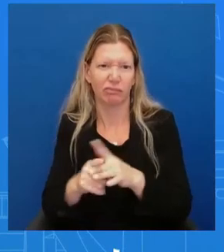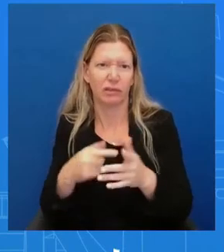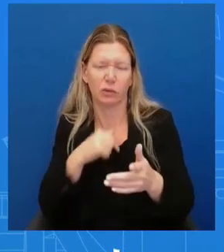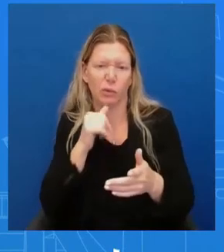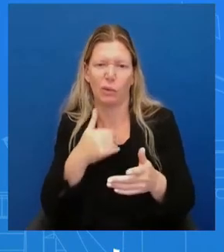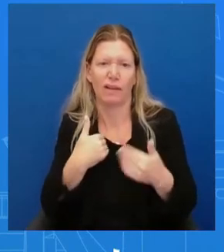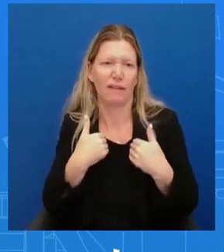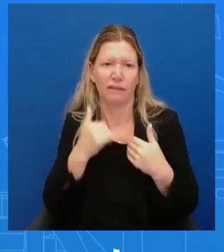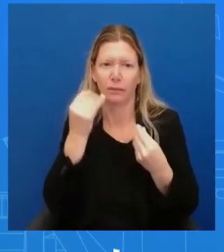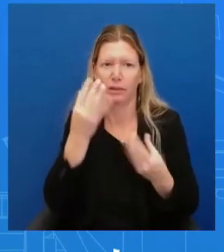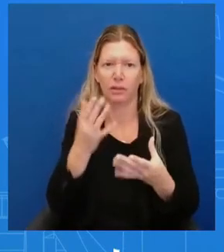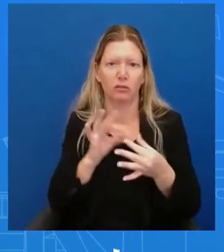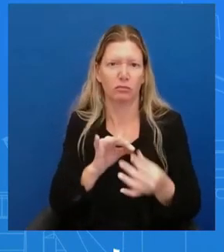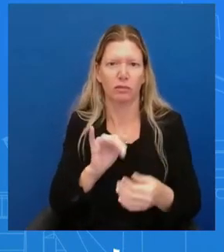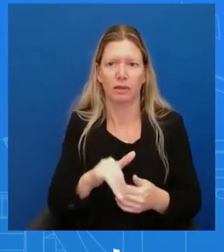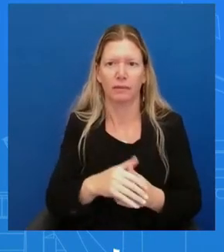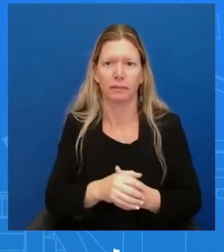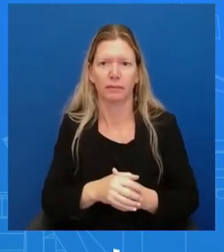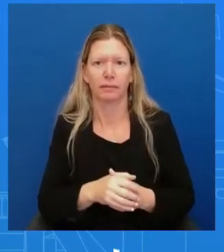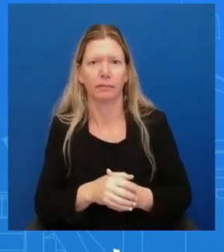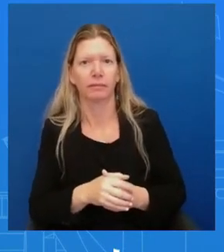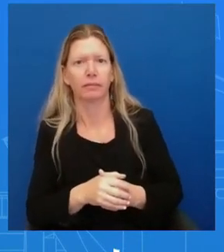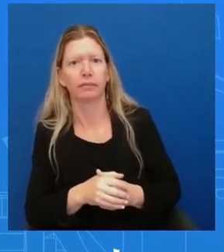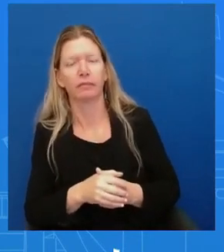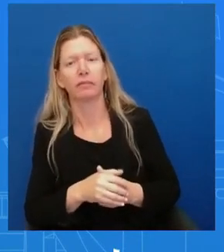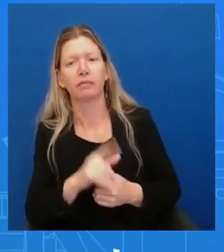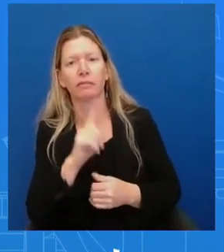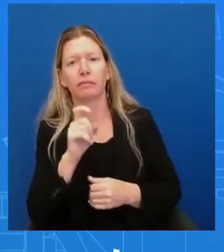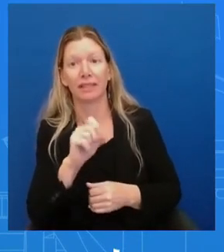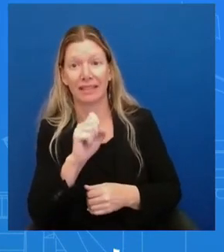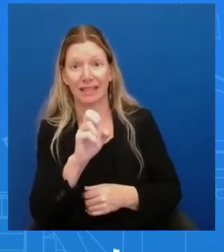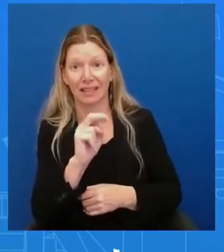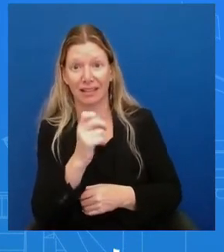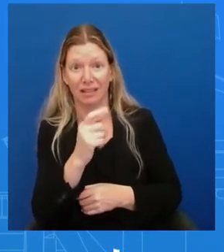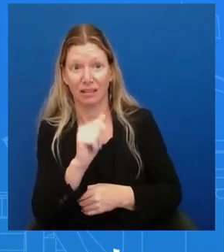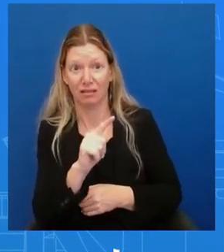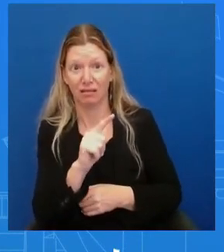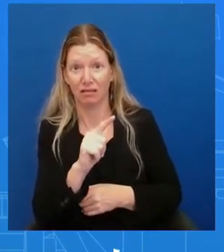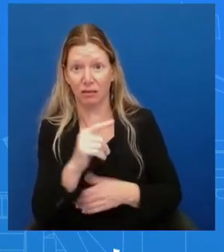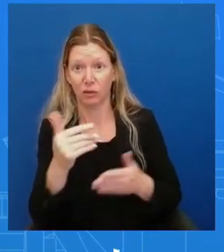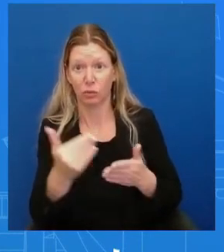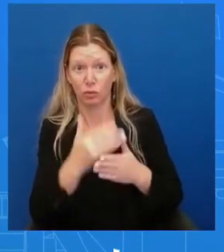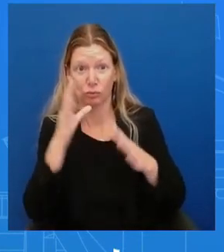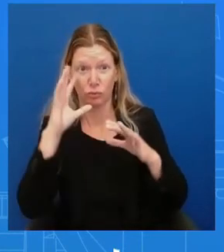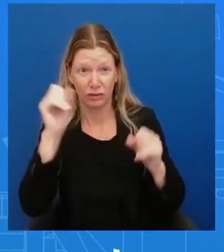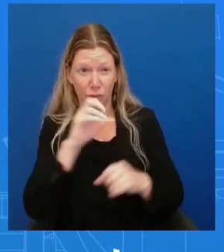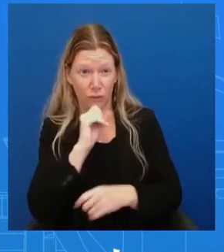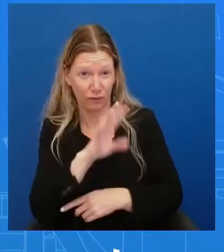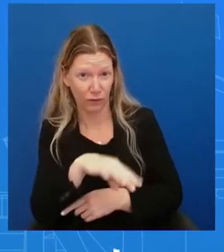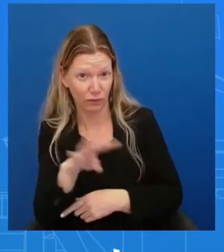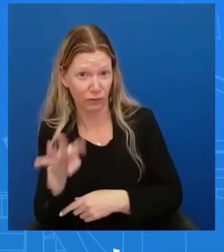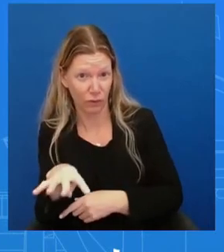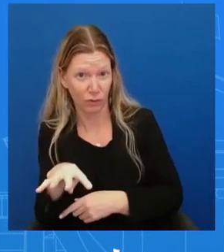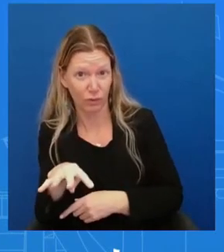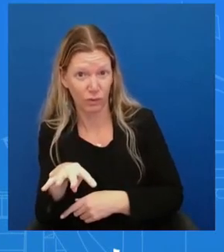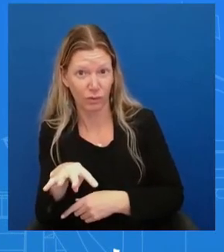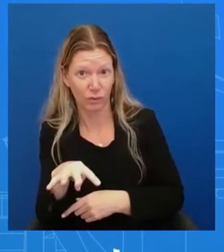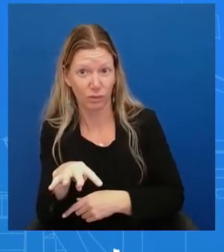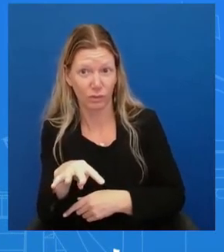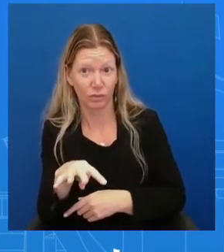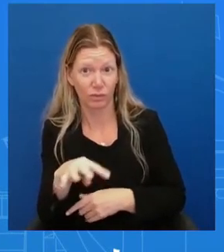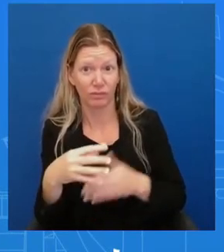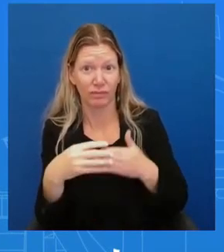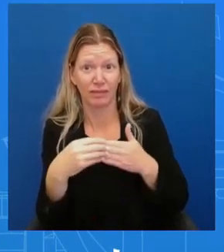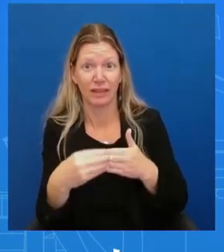Secretary of State have congratulated the new president, the 44-year-old president. This is leading to other societies in West Africa